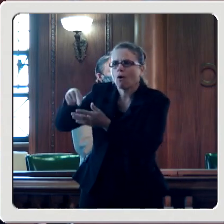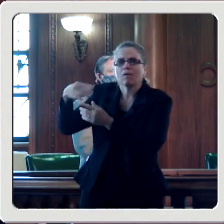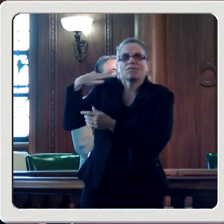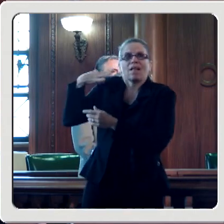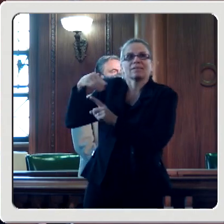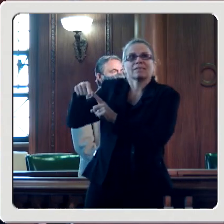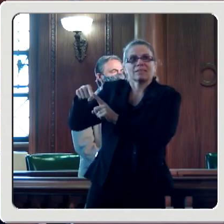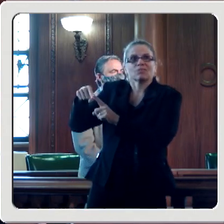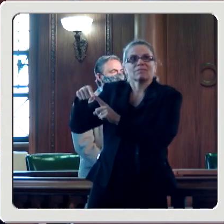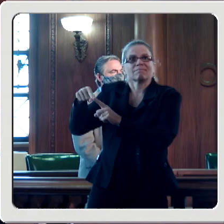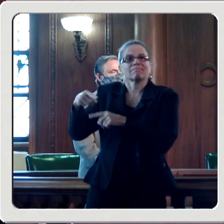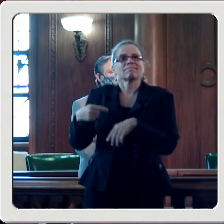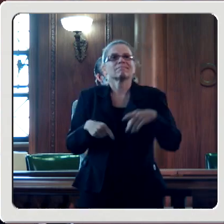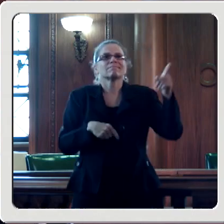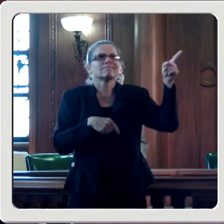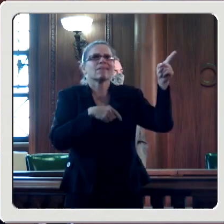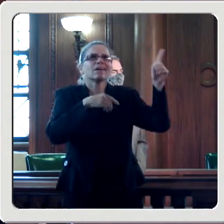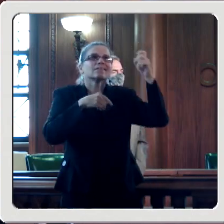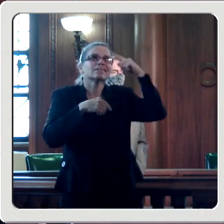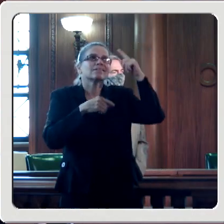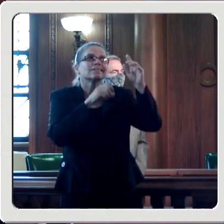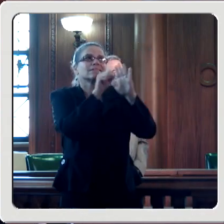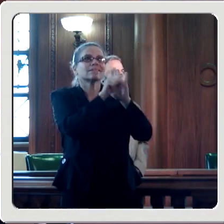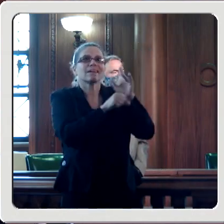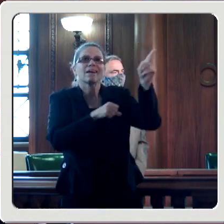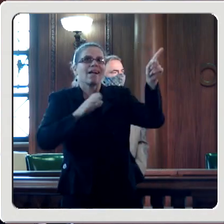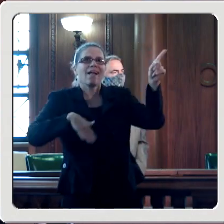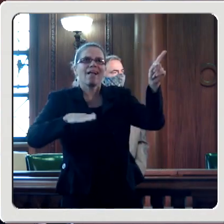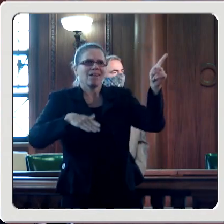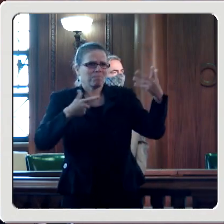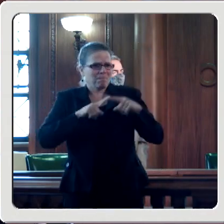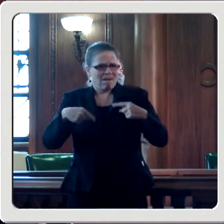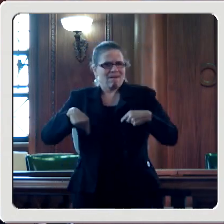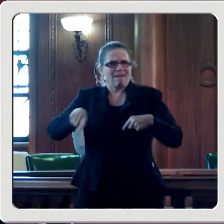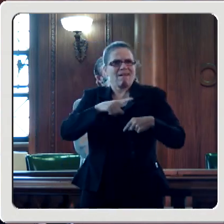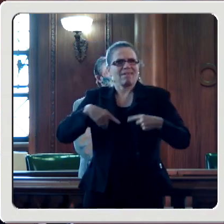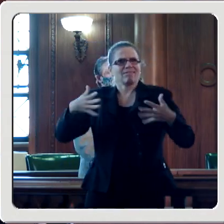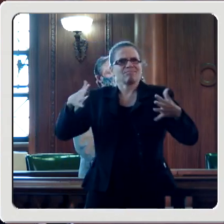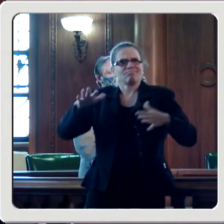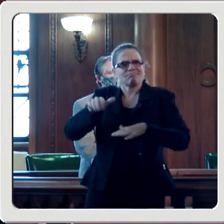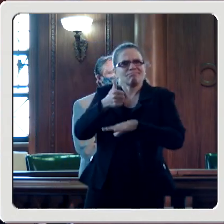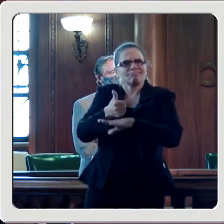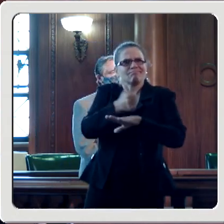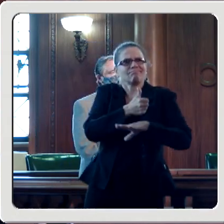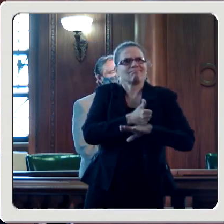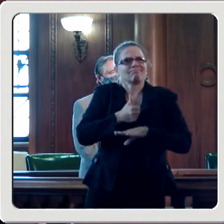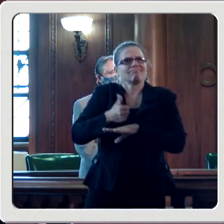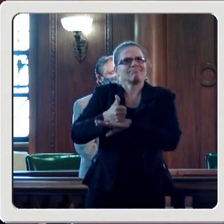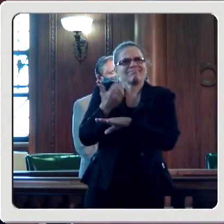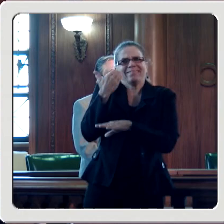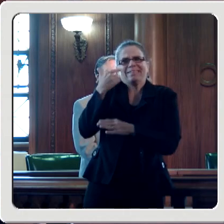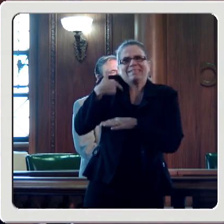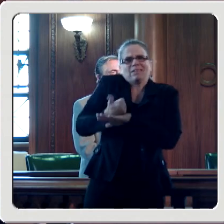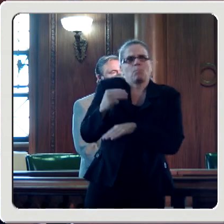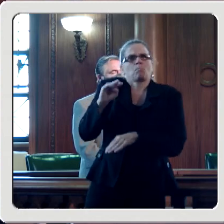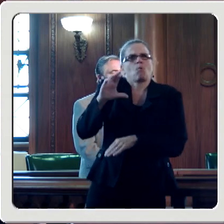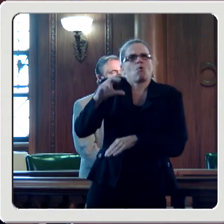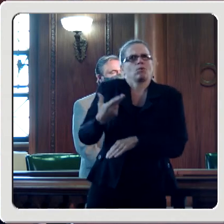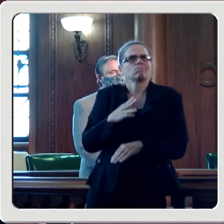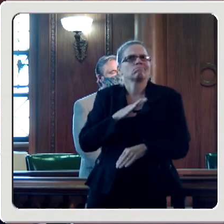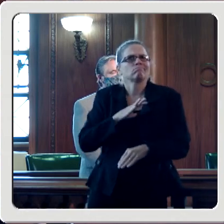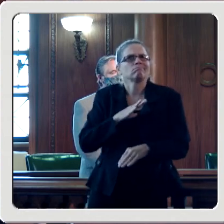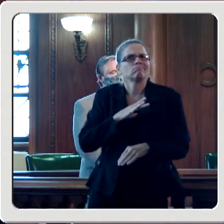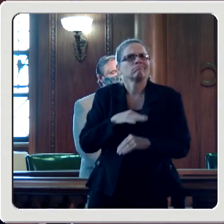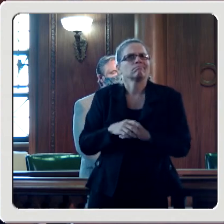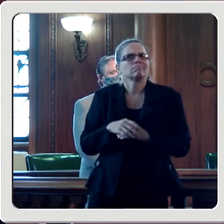setting up the contact tracing collaborative. Together, we contact traced over 700 individuals. I